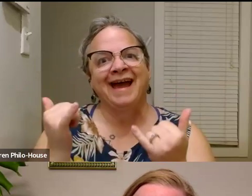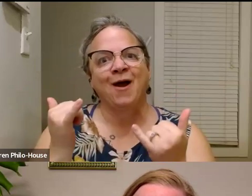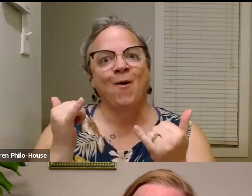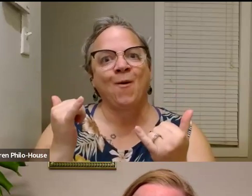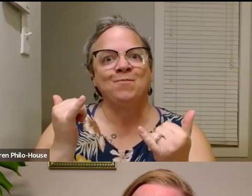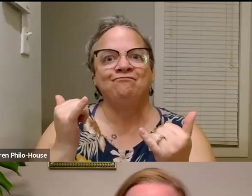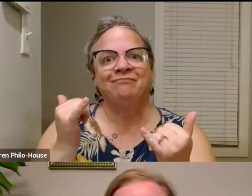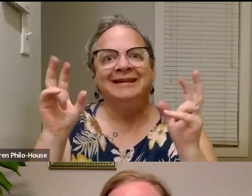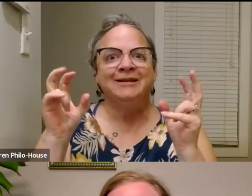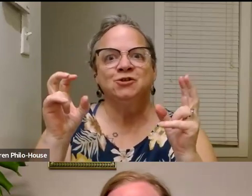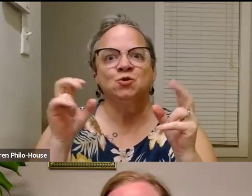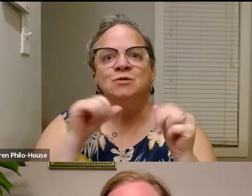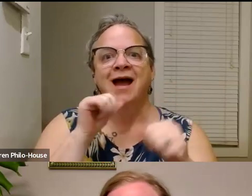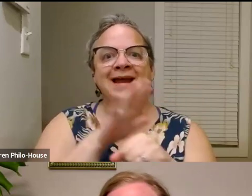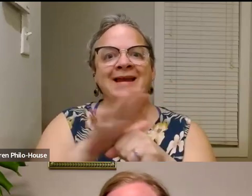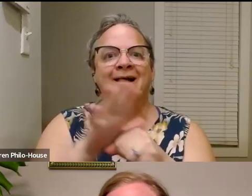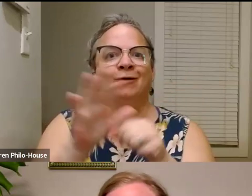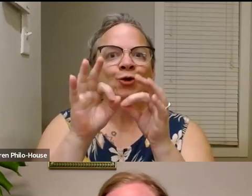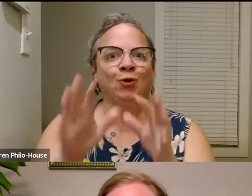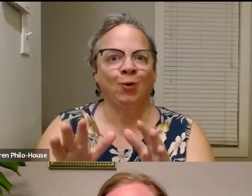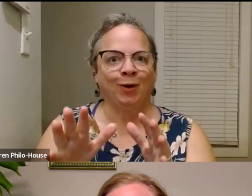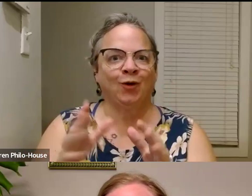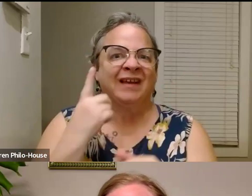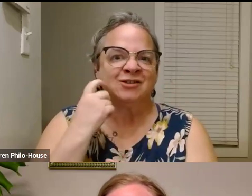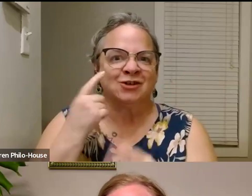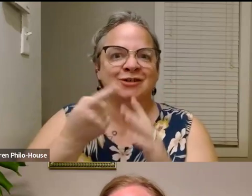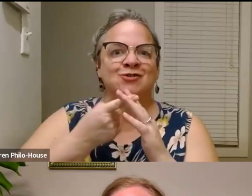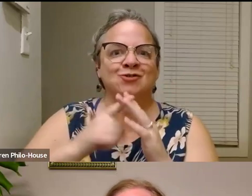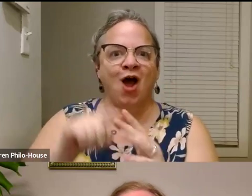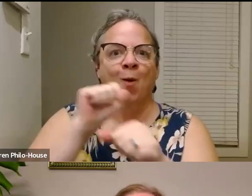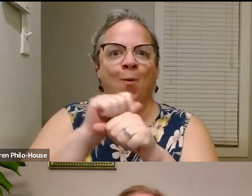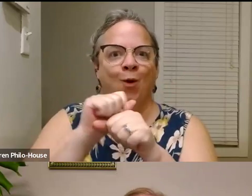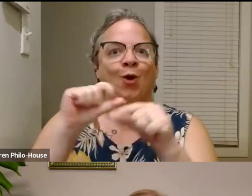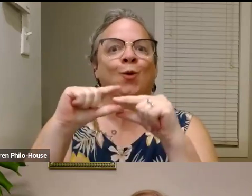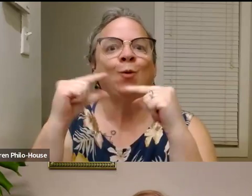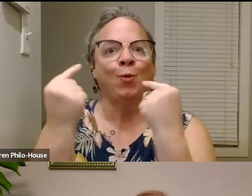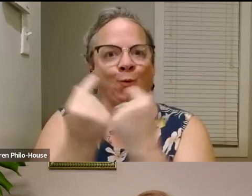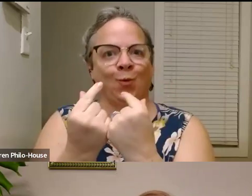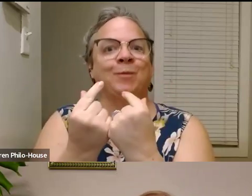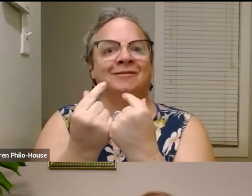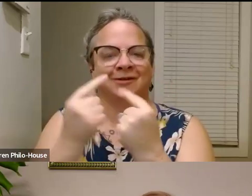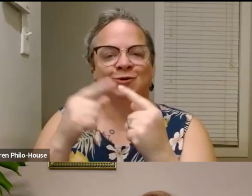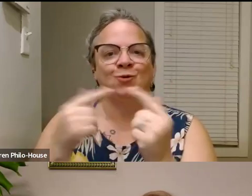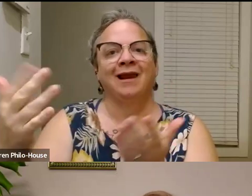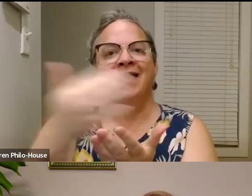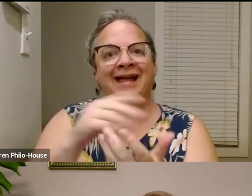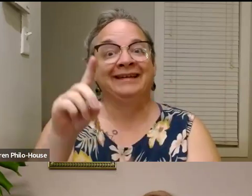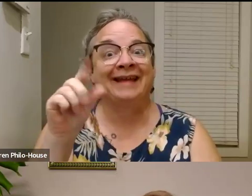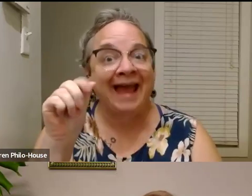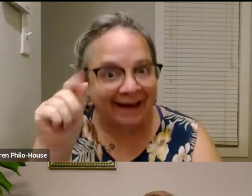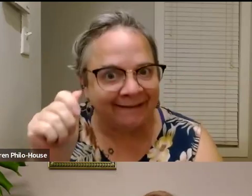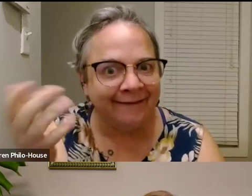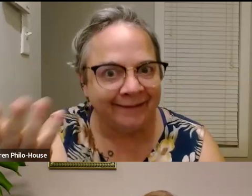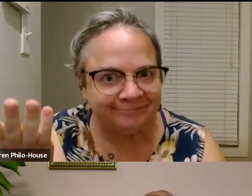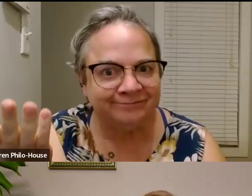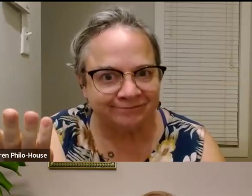Karen is saying, yeah, exactly. Especially now, we don't have enough interpreters, and we just started a work group